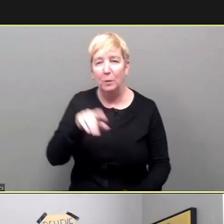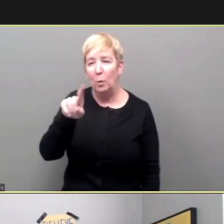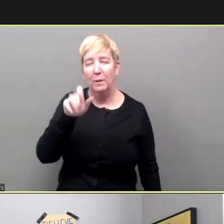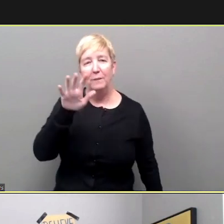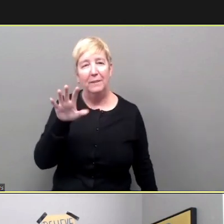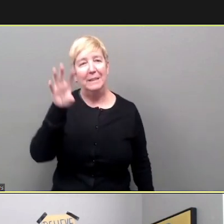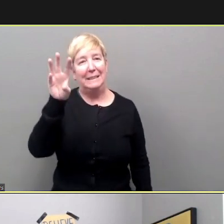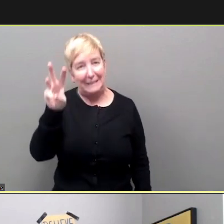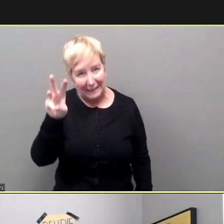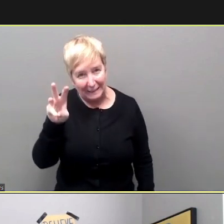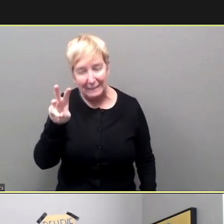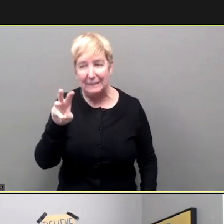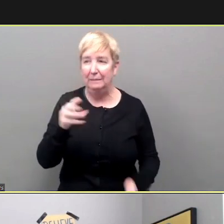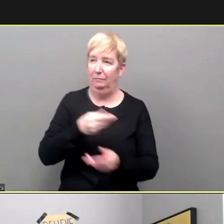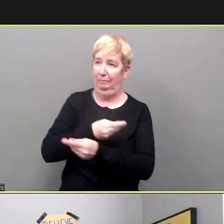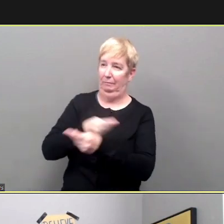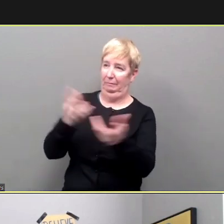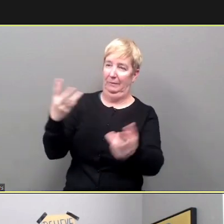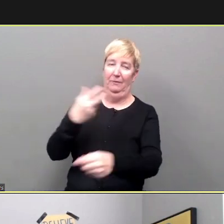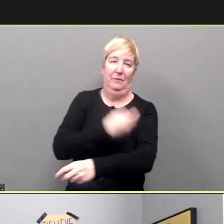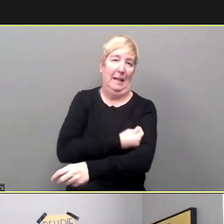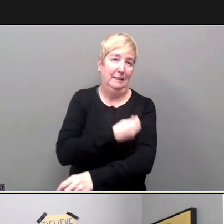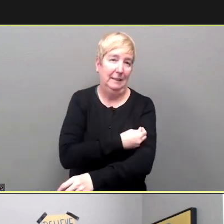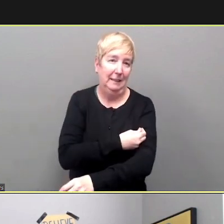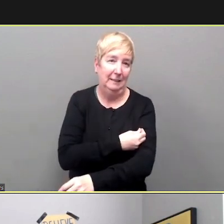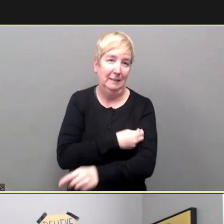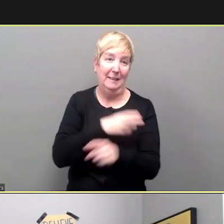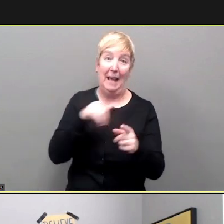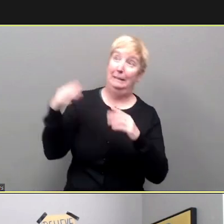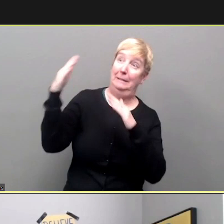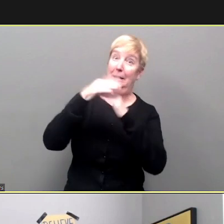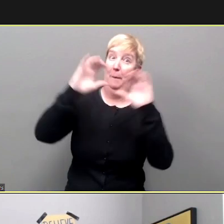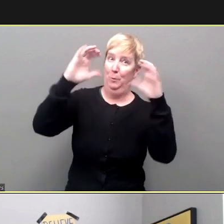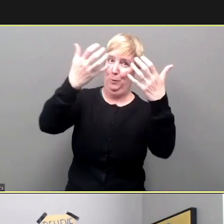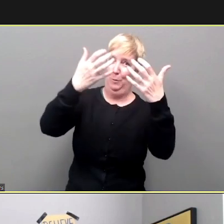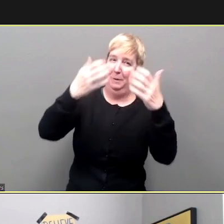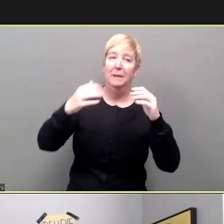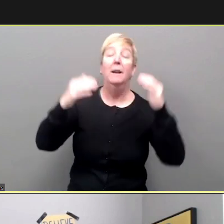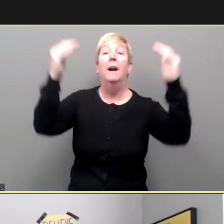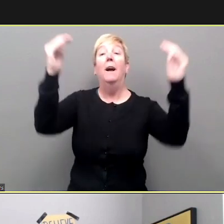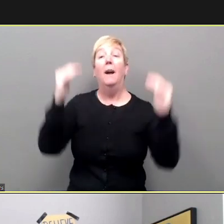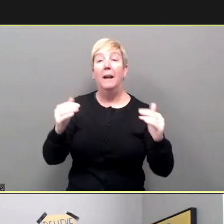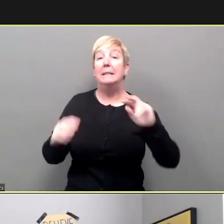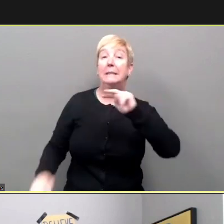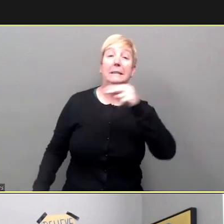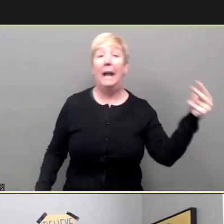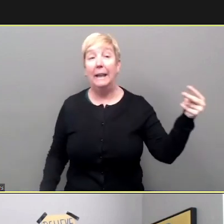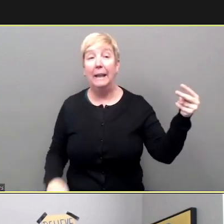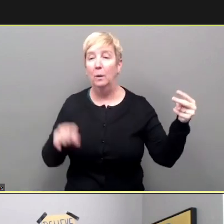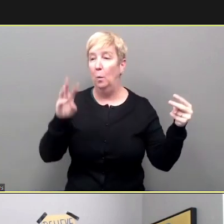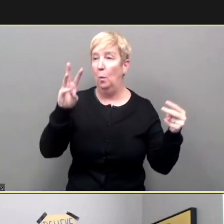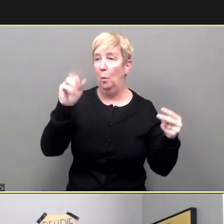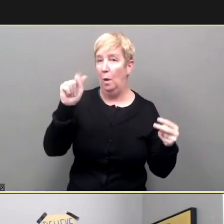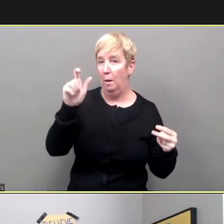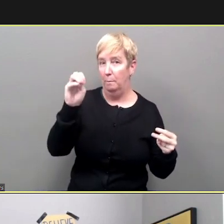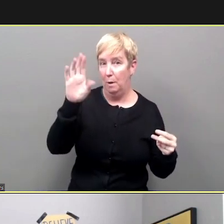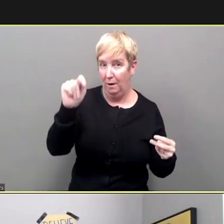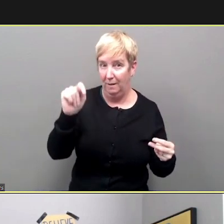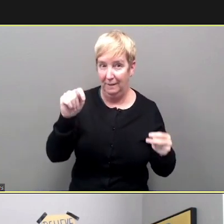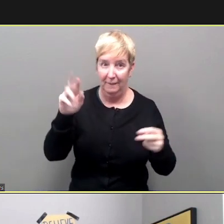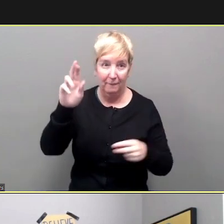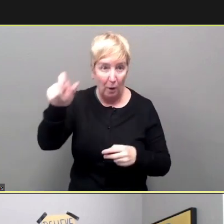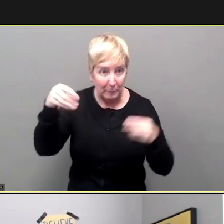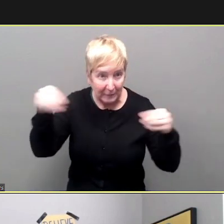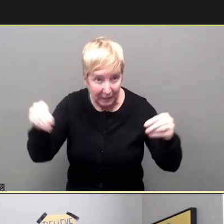485,156 vaccines given, so the top group. Then Walmart Pharmacy, thank you so much, followed by Walgreens,